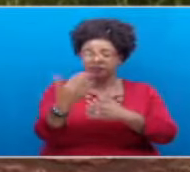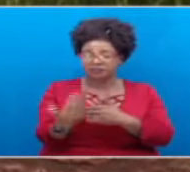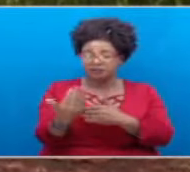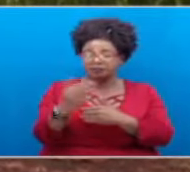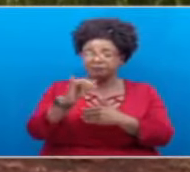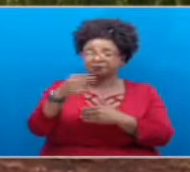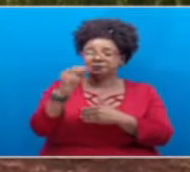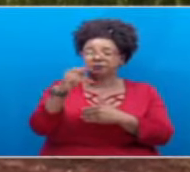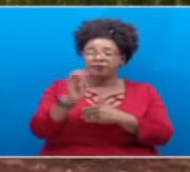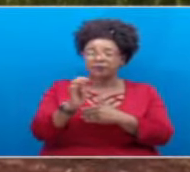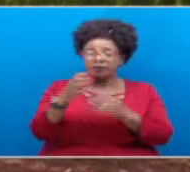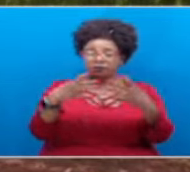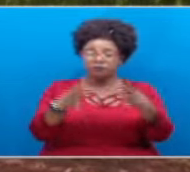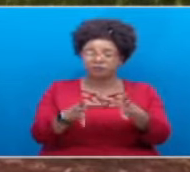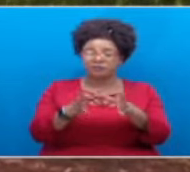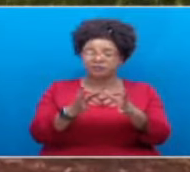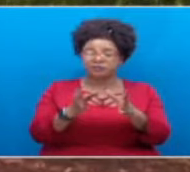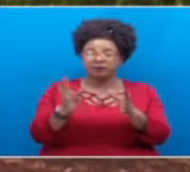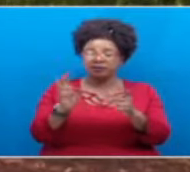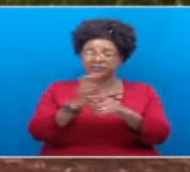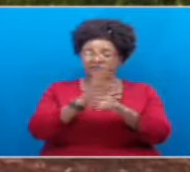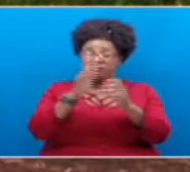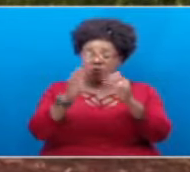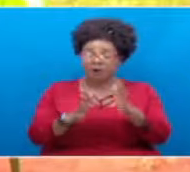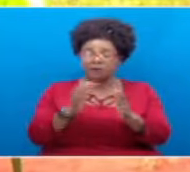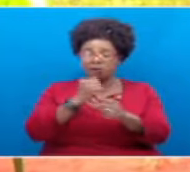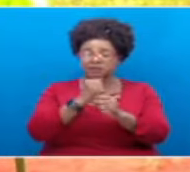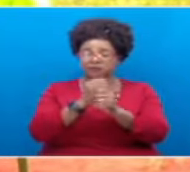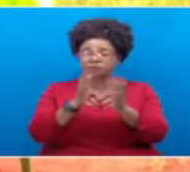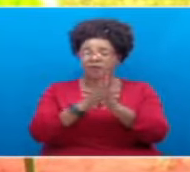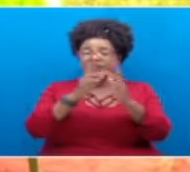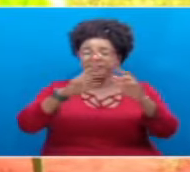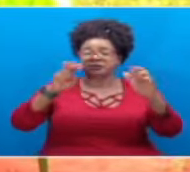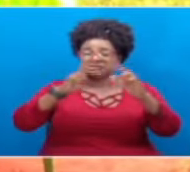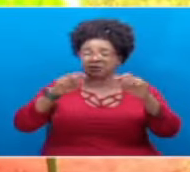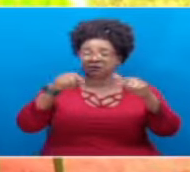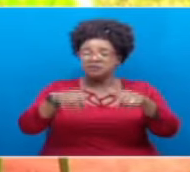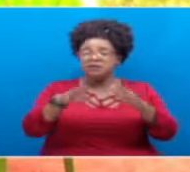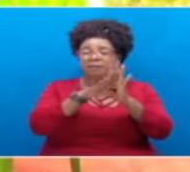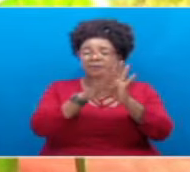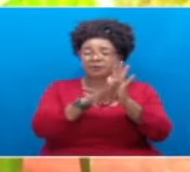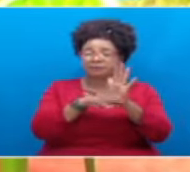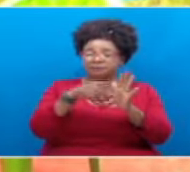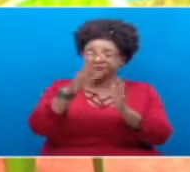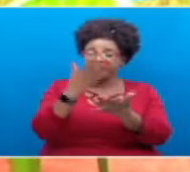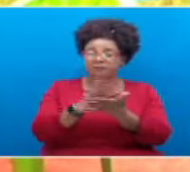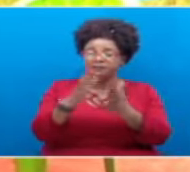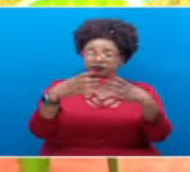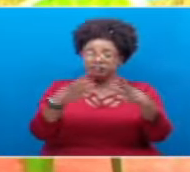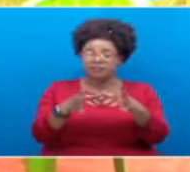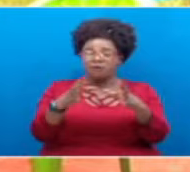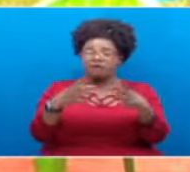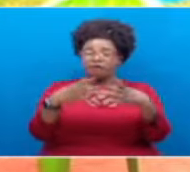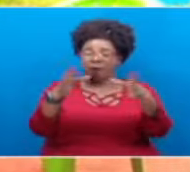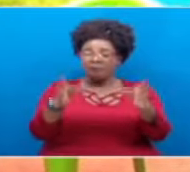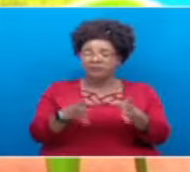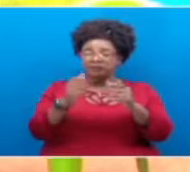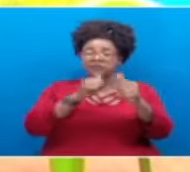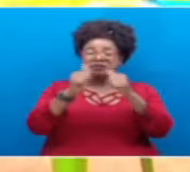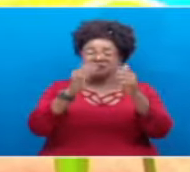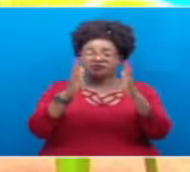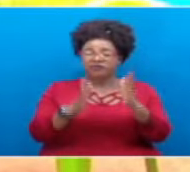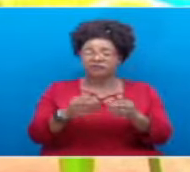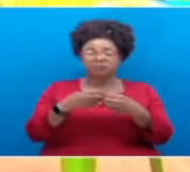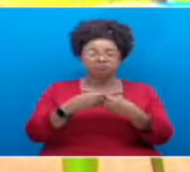is the community interviewer working with researchers in this program. She is part of a team of community interviewers spread across